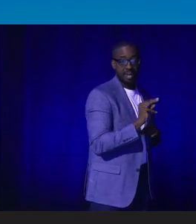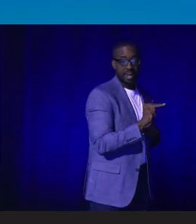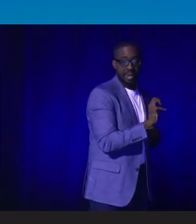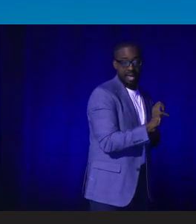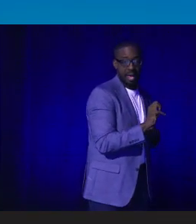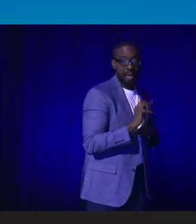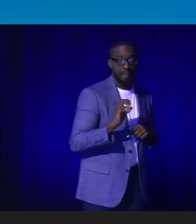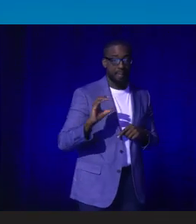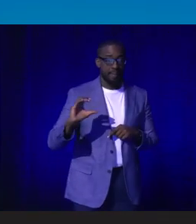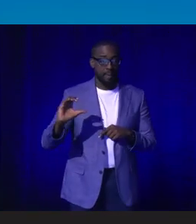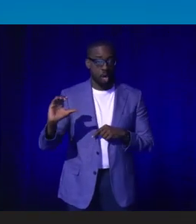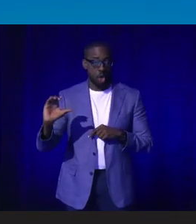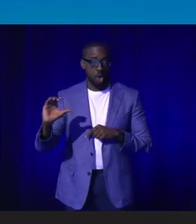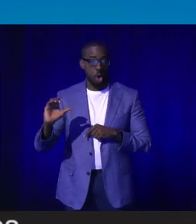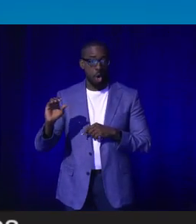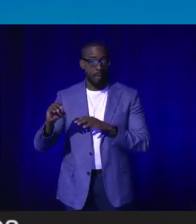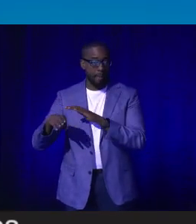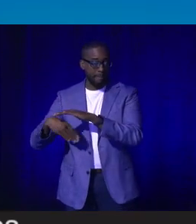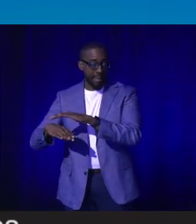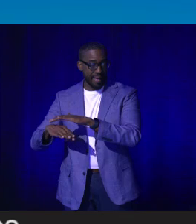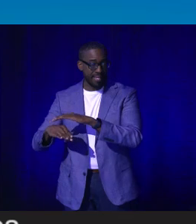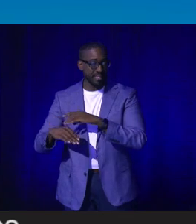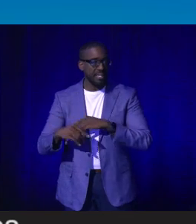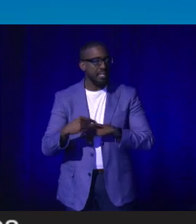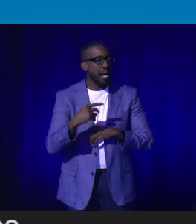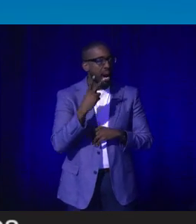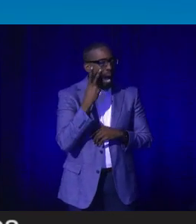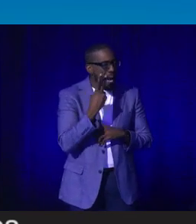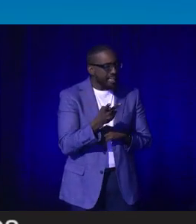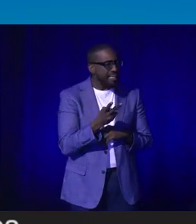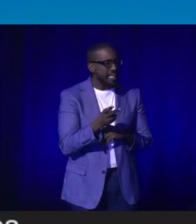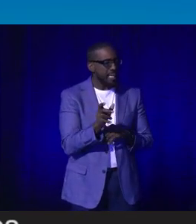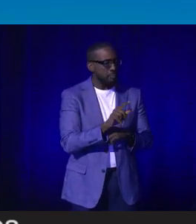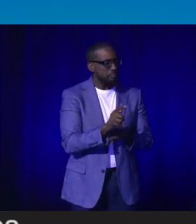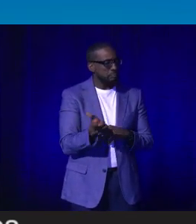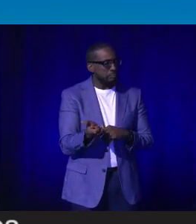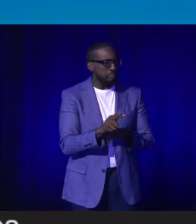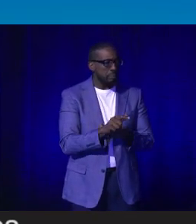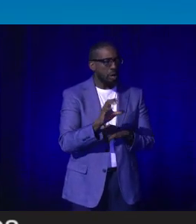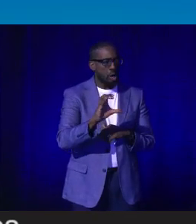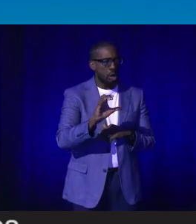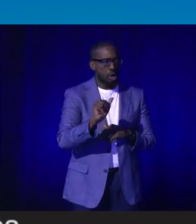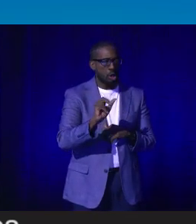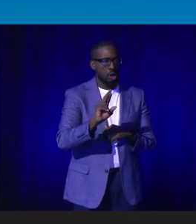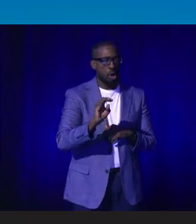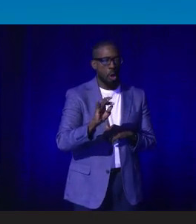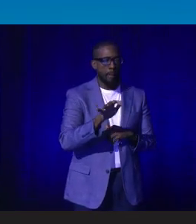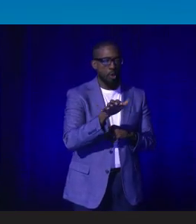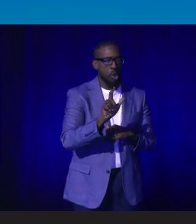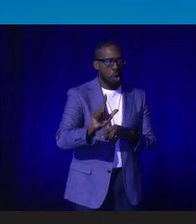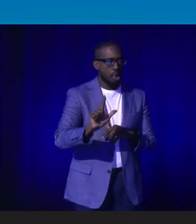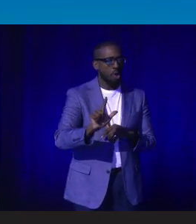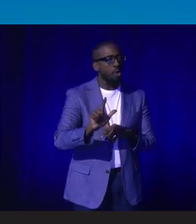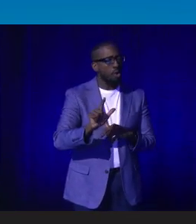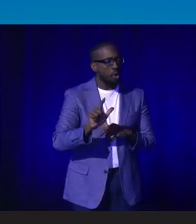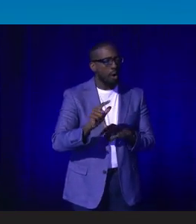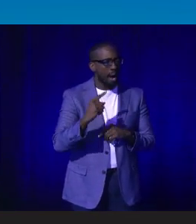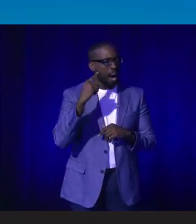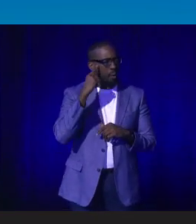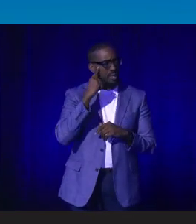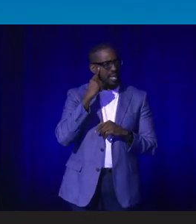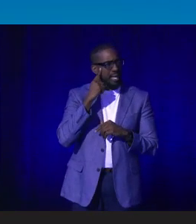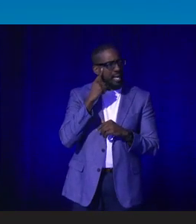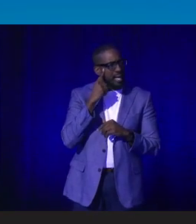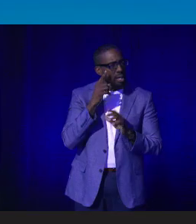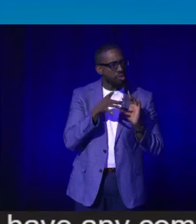was thinking, is there something related to chelation of lithium, or do you have any comments on that hypothesis?